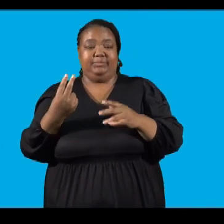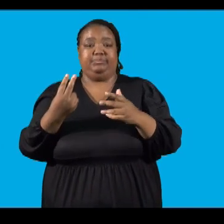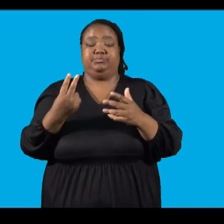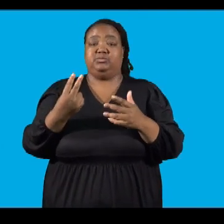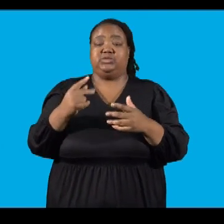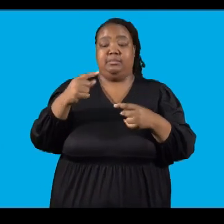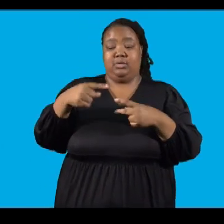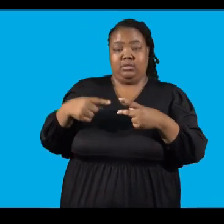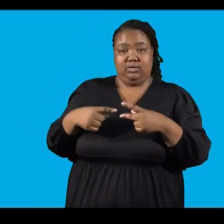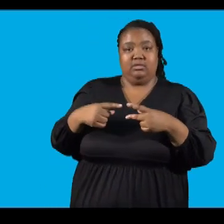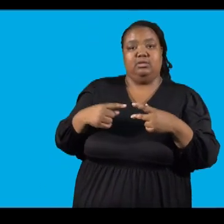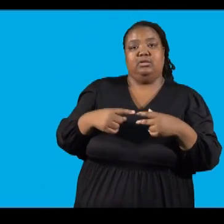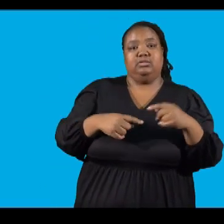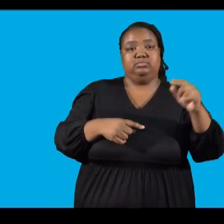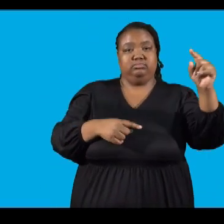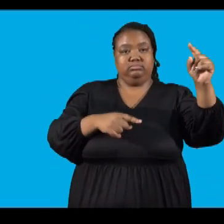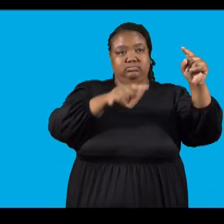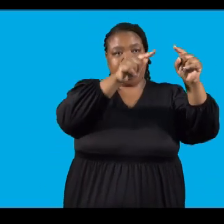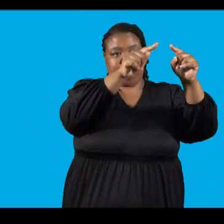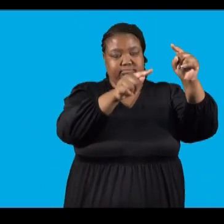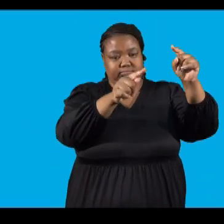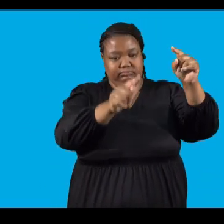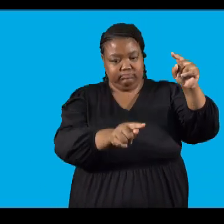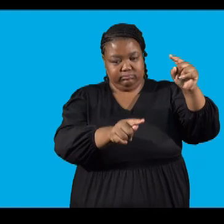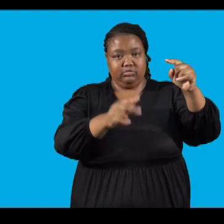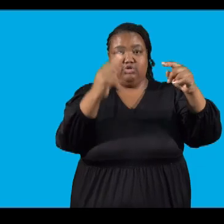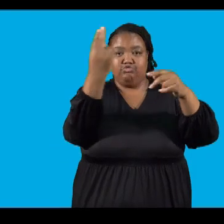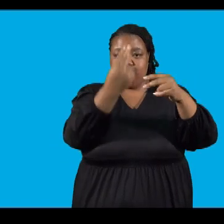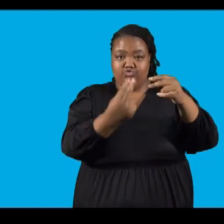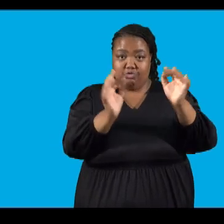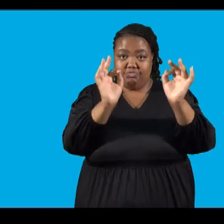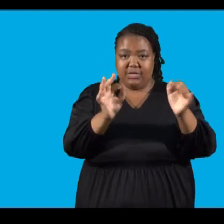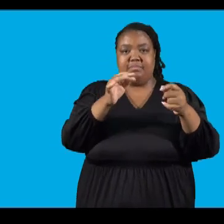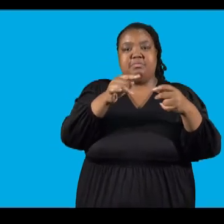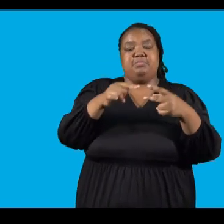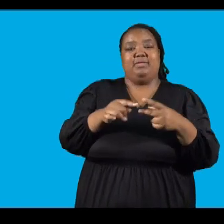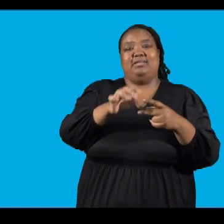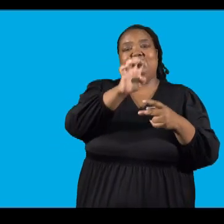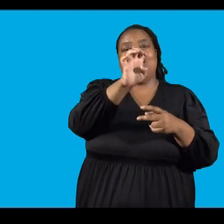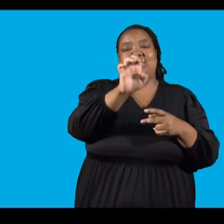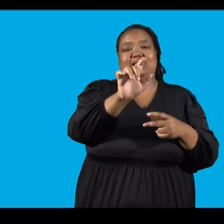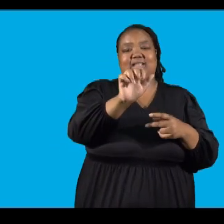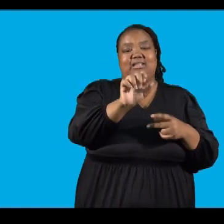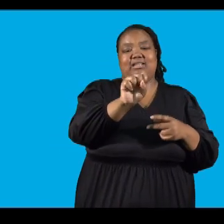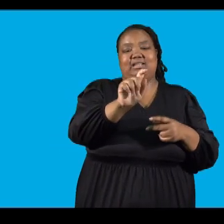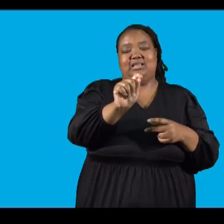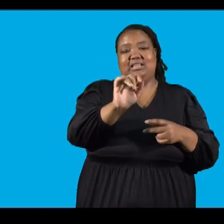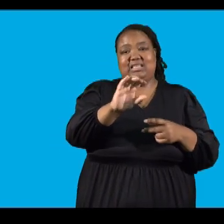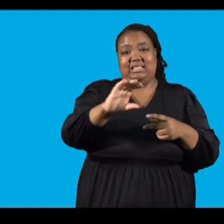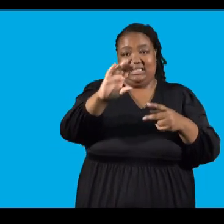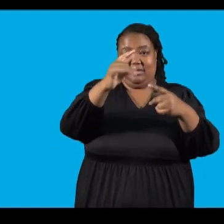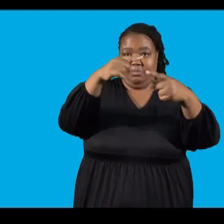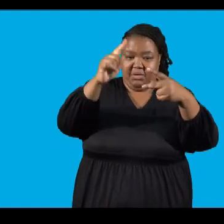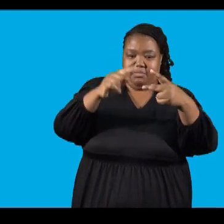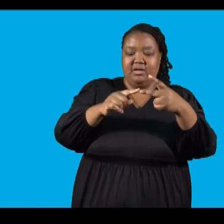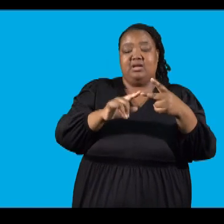another 2 marks, correct drawing and labeling of the curves. That is 1 mark for the elastic part